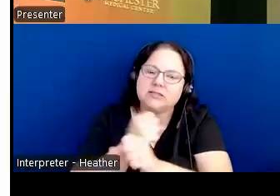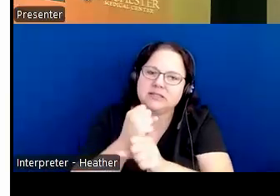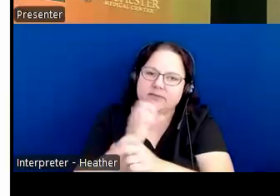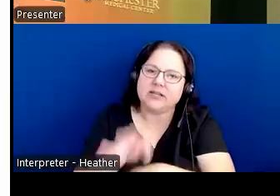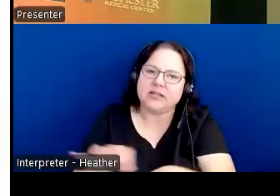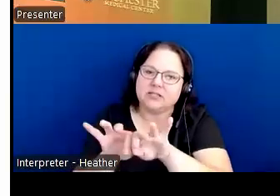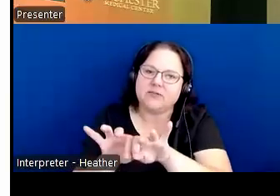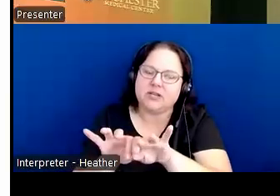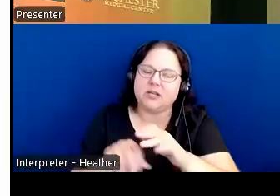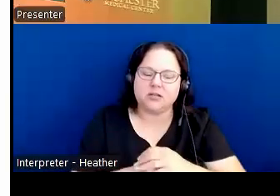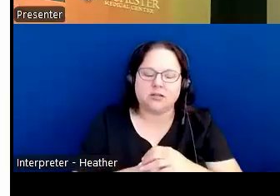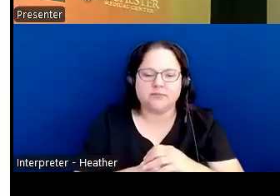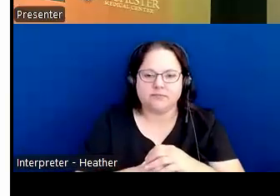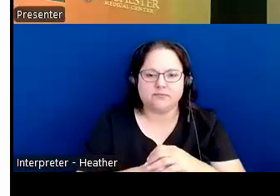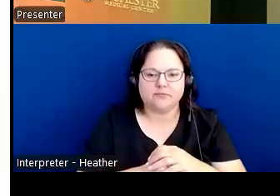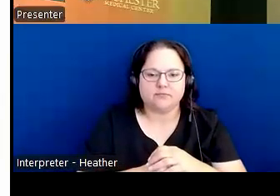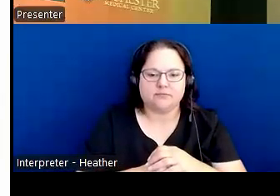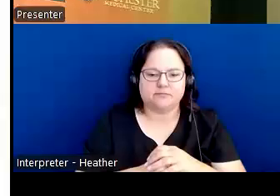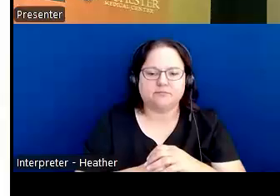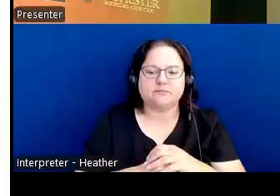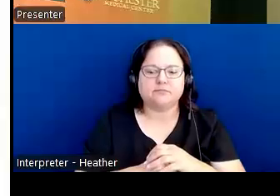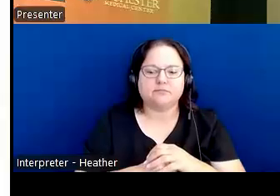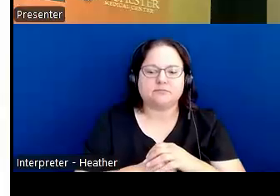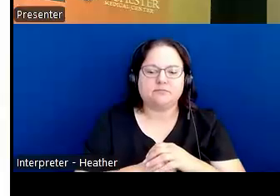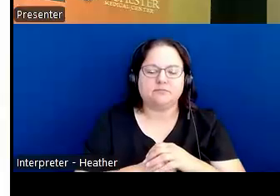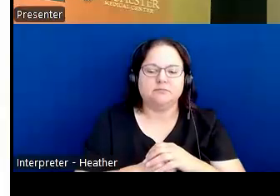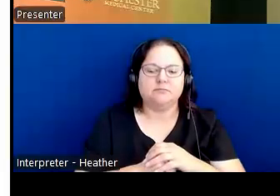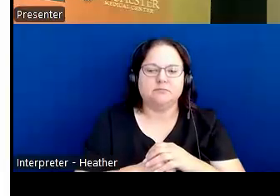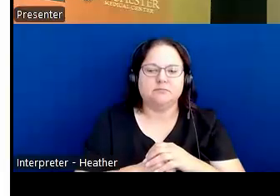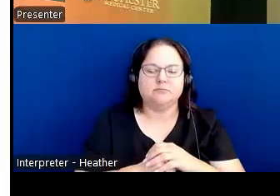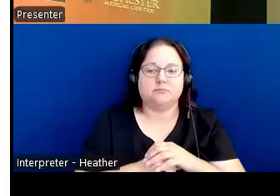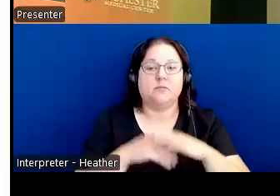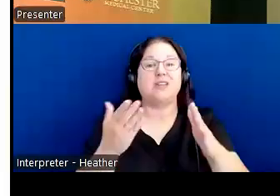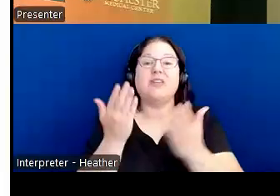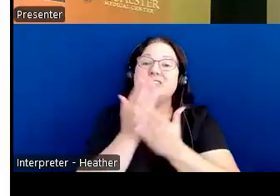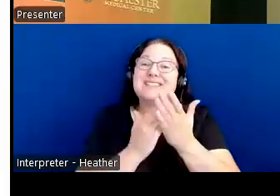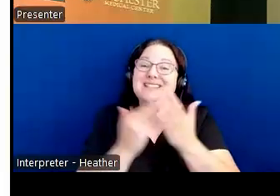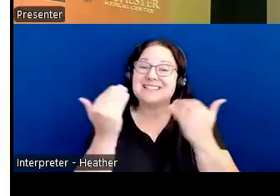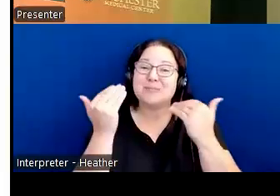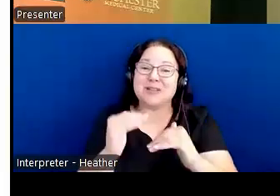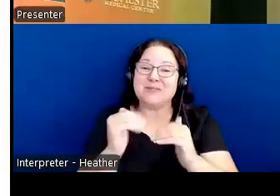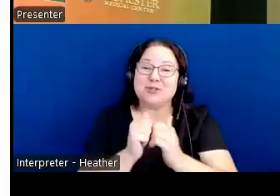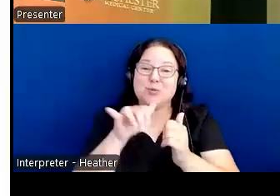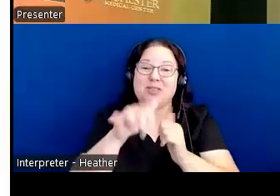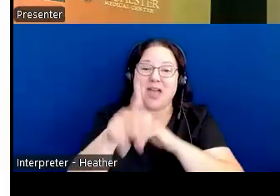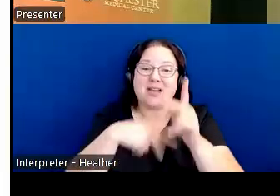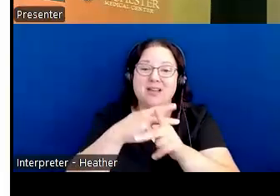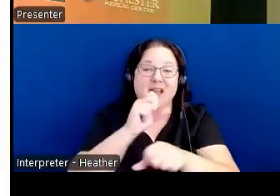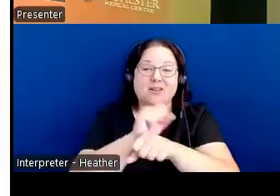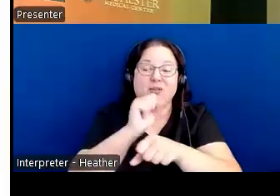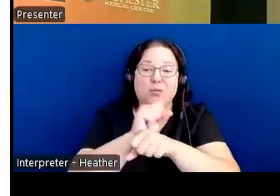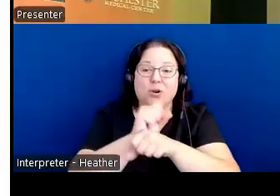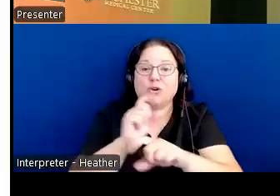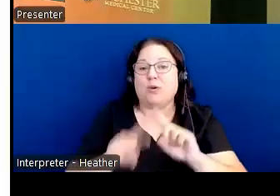the ballpark of that. But there are still limitations to doing this sort of work when we can't actually